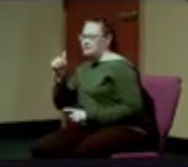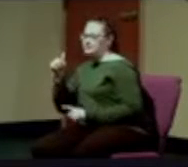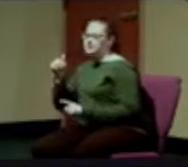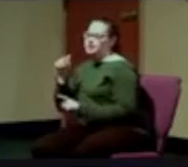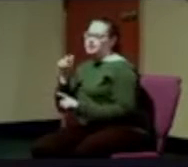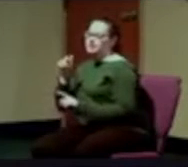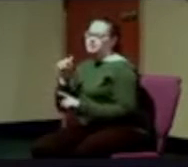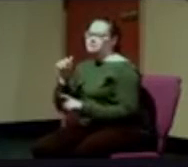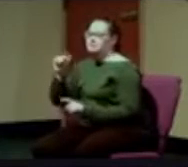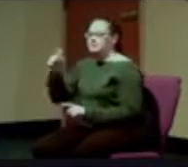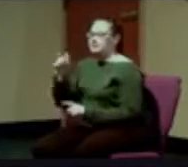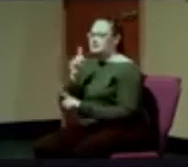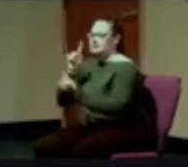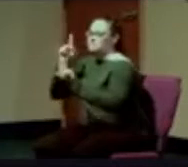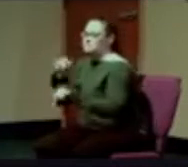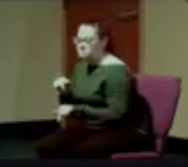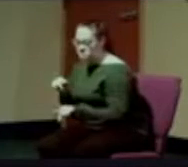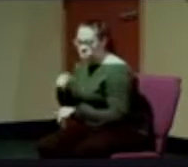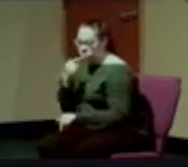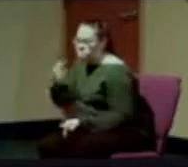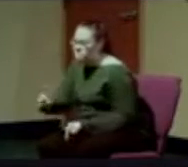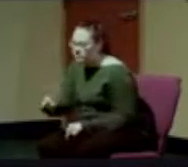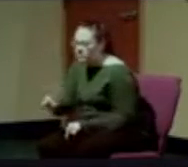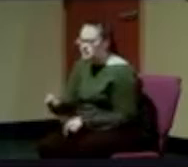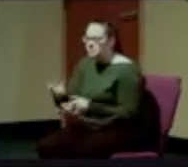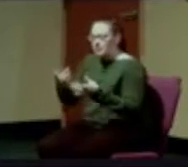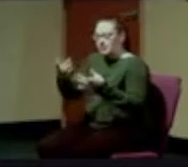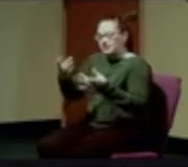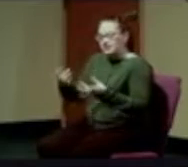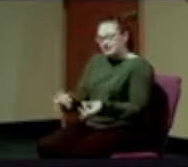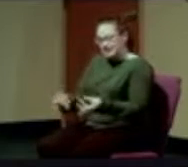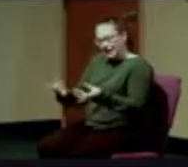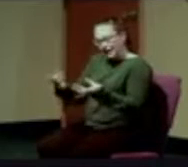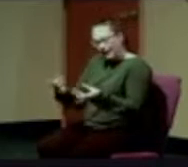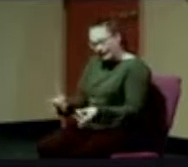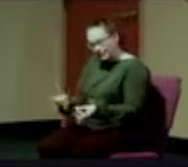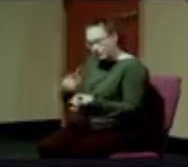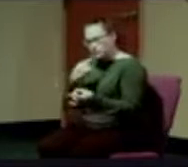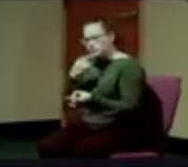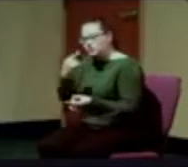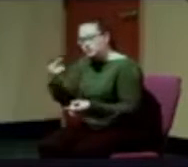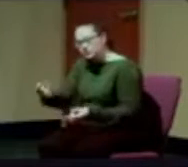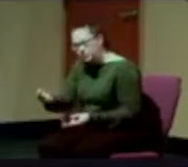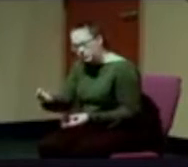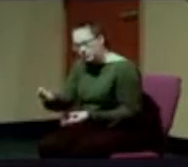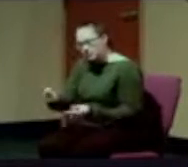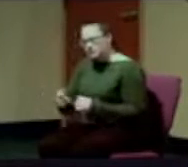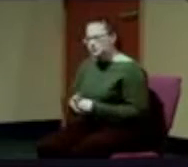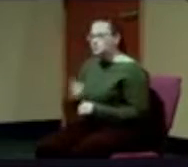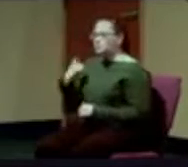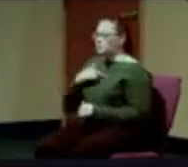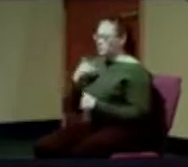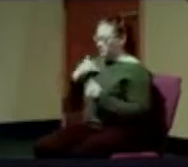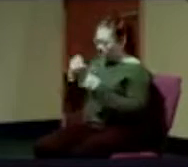that we will not get over into an area of life that would destroy our life. He gives us those boundaries and barriers so that we will live